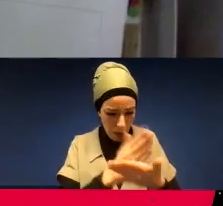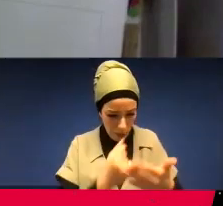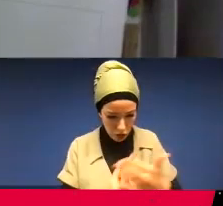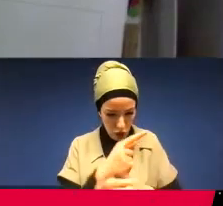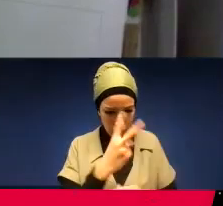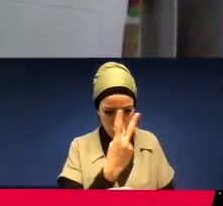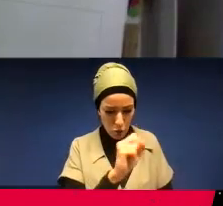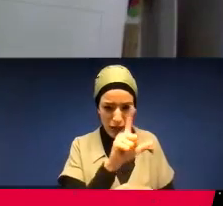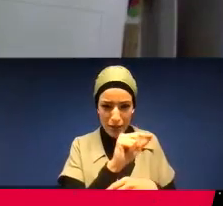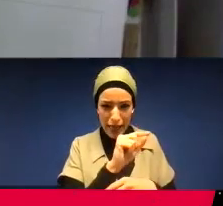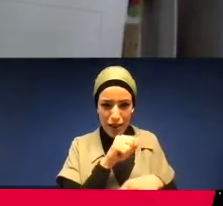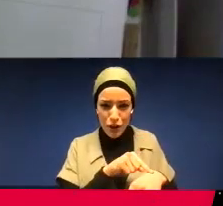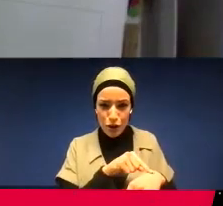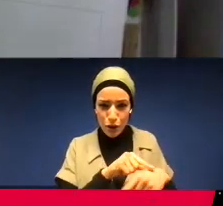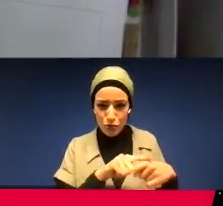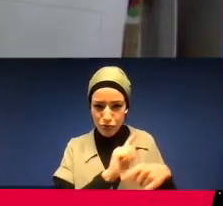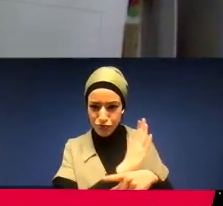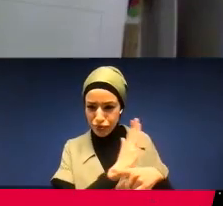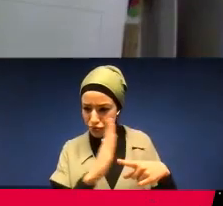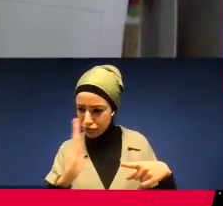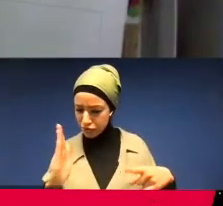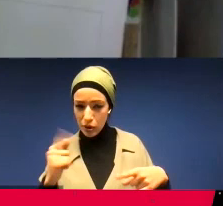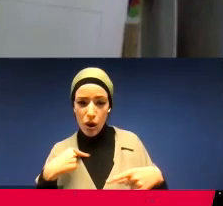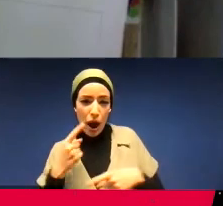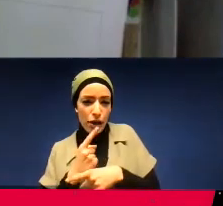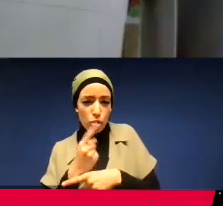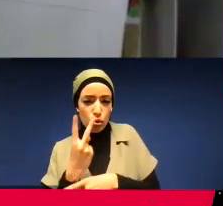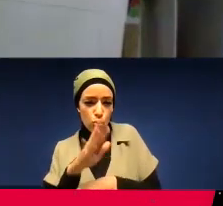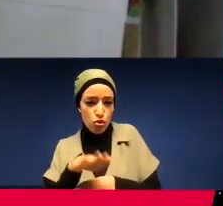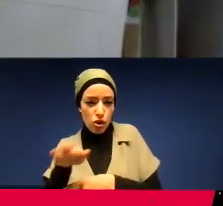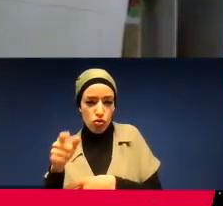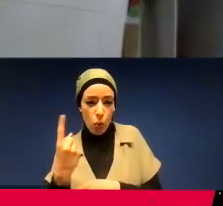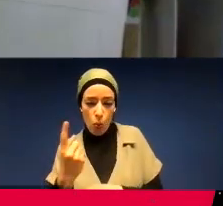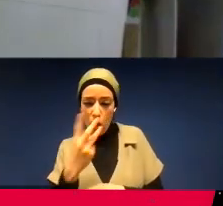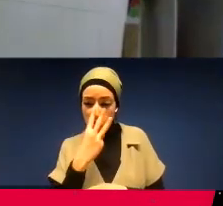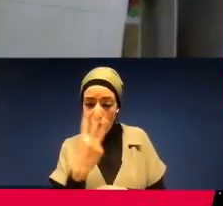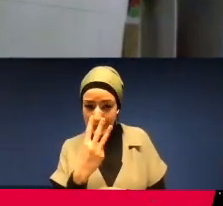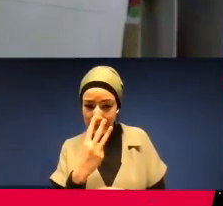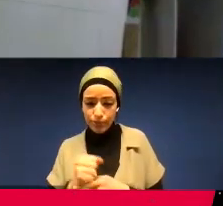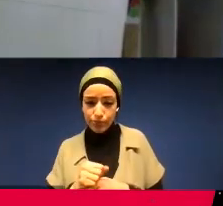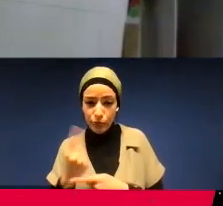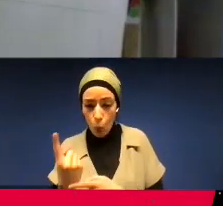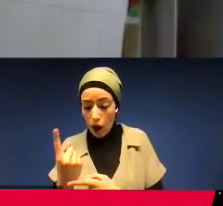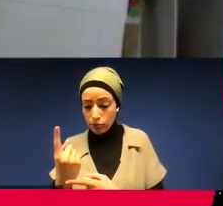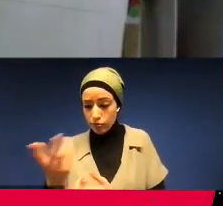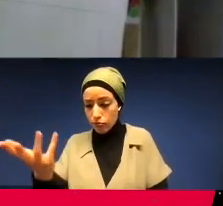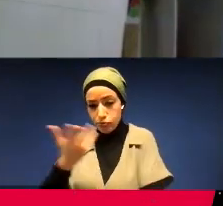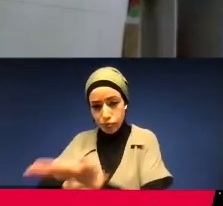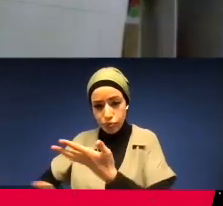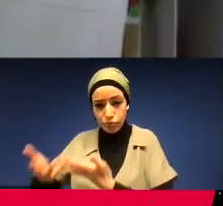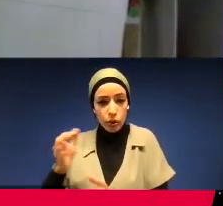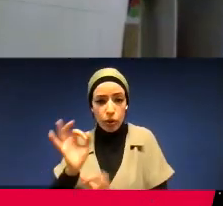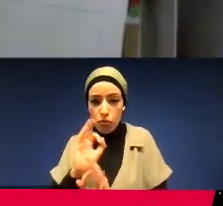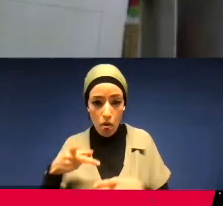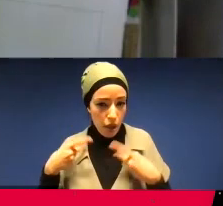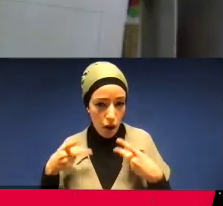2011. I spoke to two children, which were 13. One child told me during the interrogation without his lawyer,